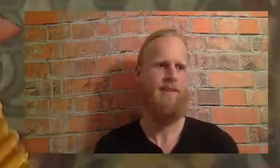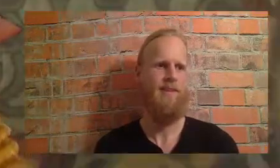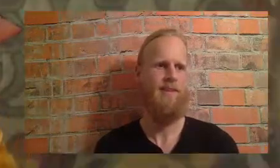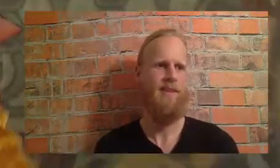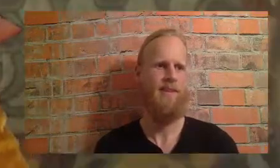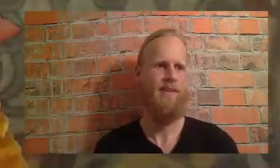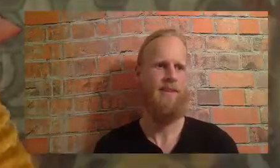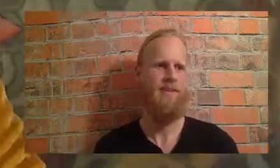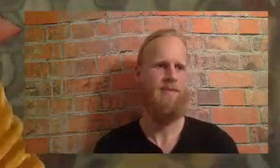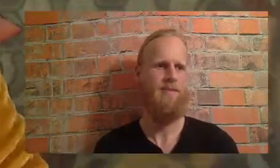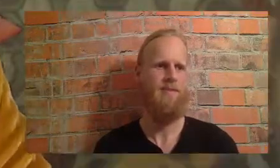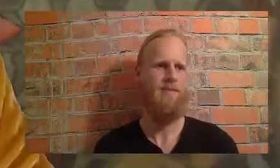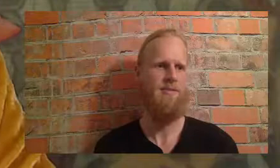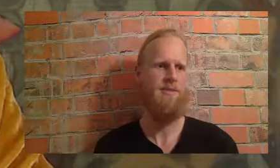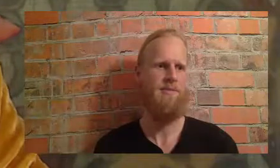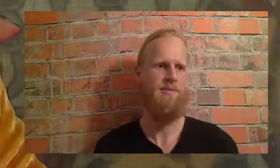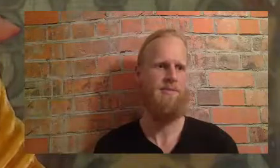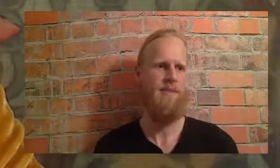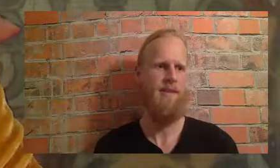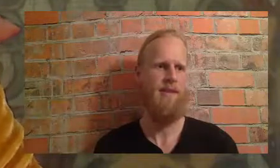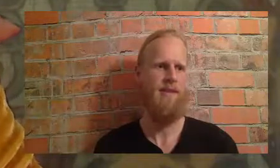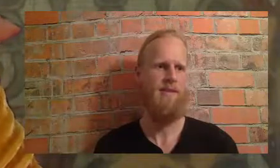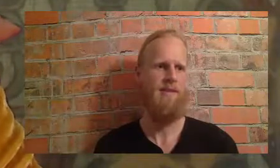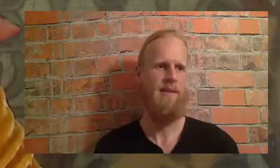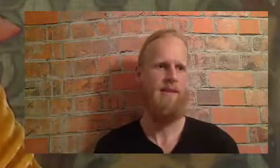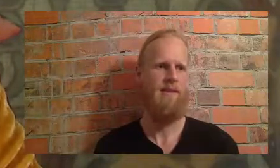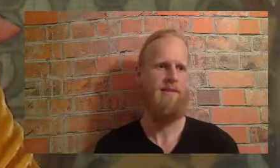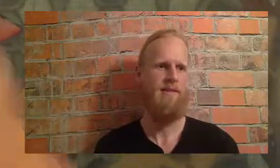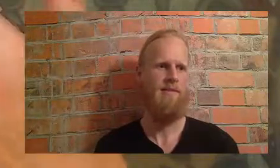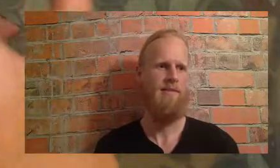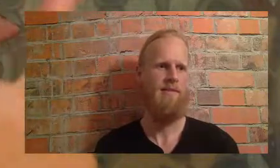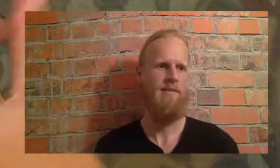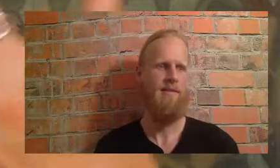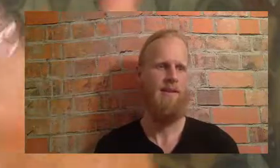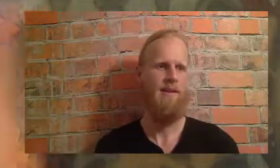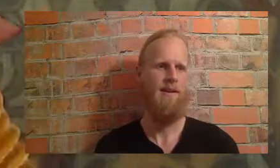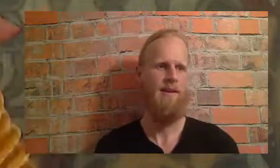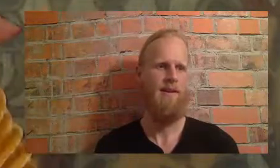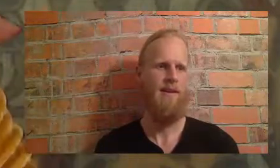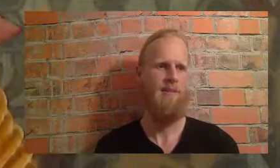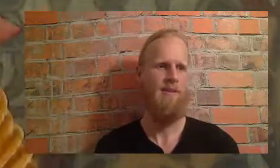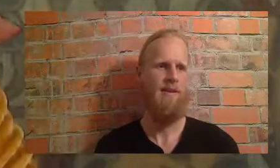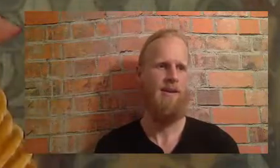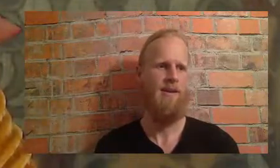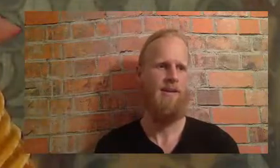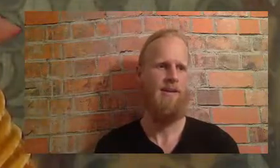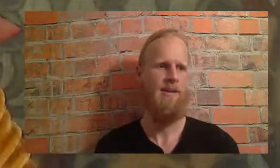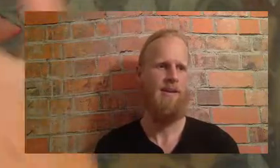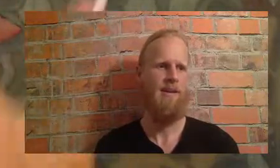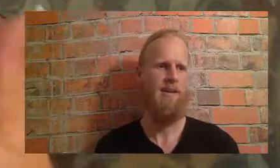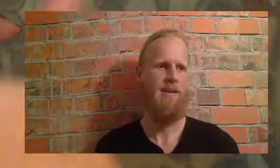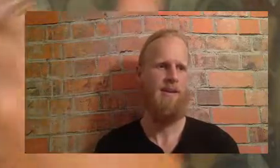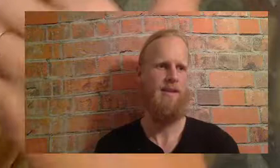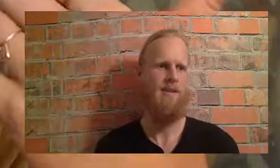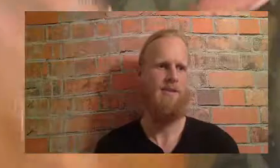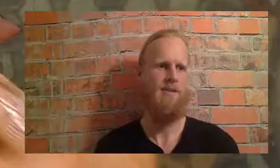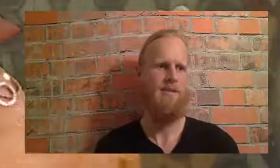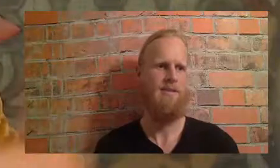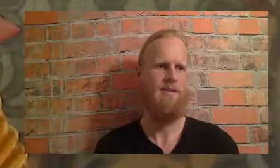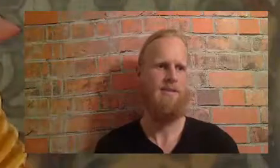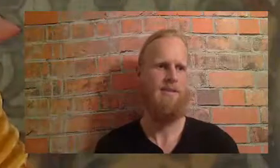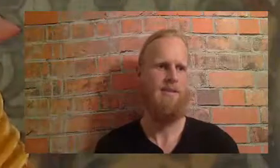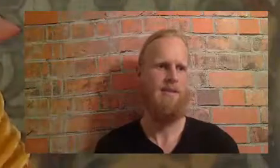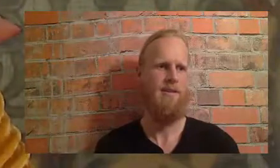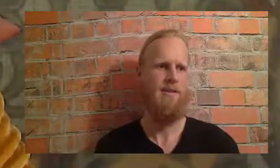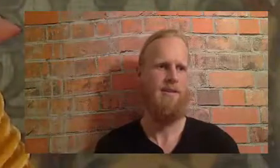So my idea with creating this 10,000 tapping project is to say, wow, what would happen if thousands of us gathered